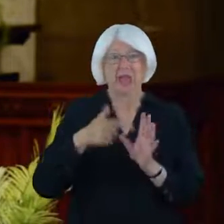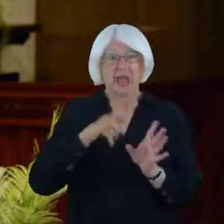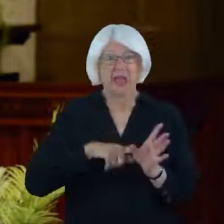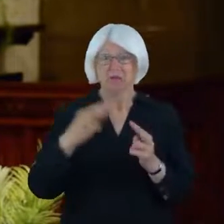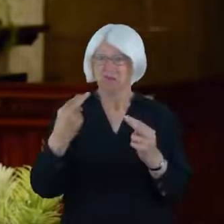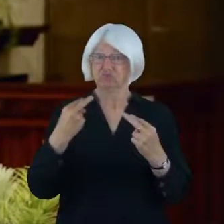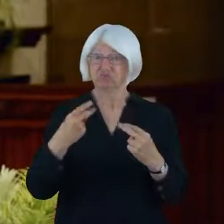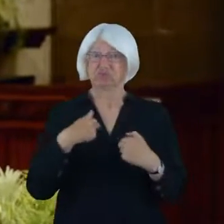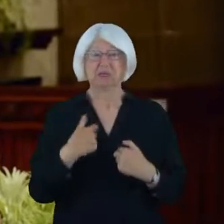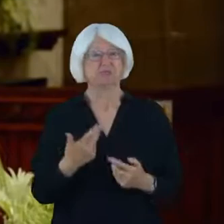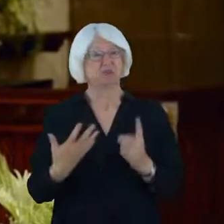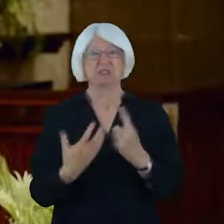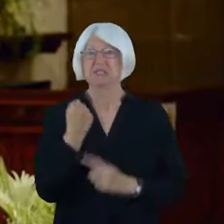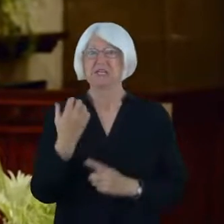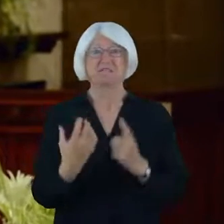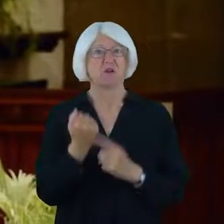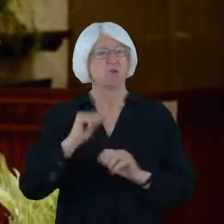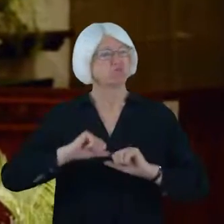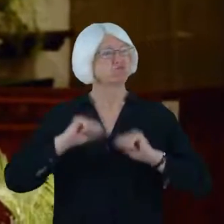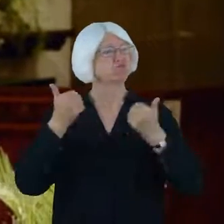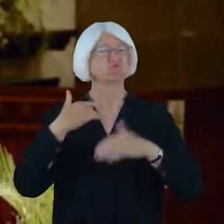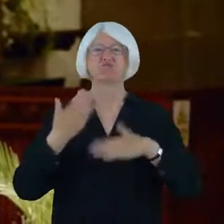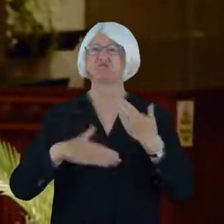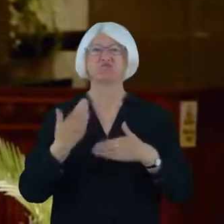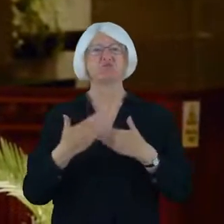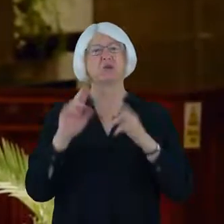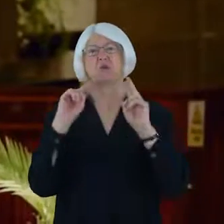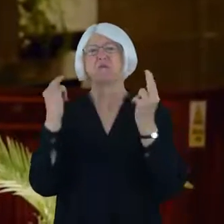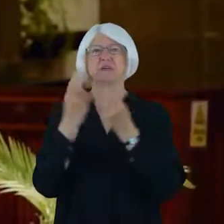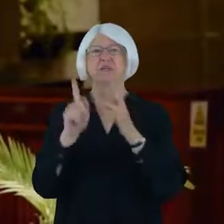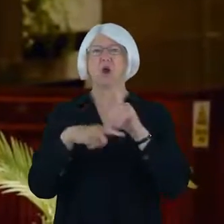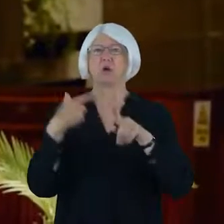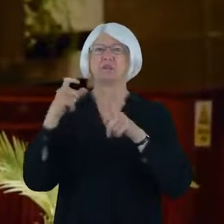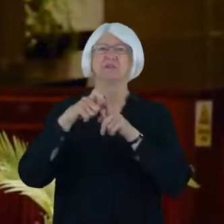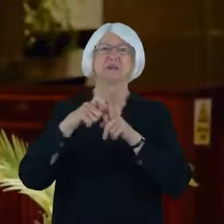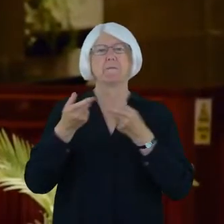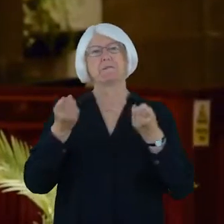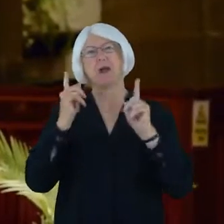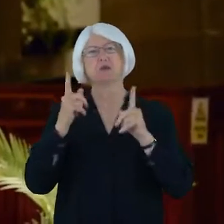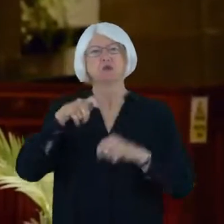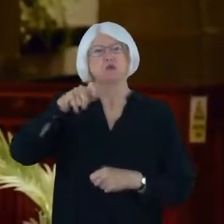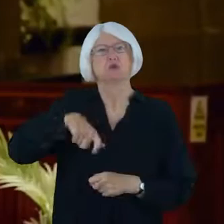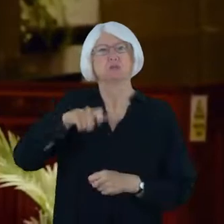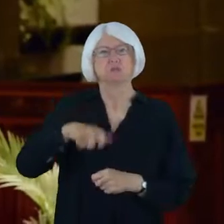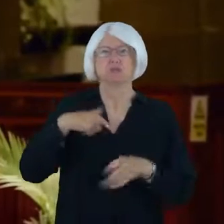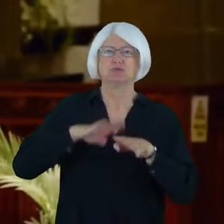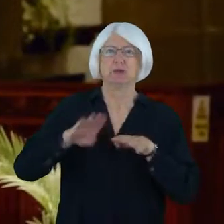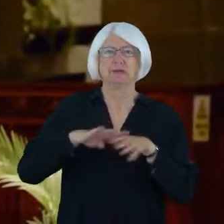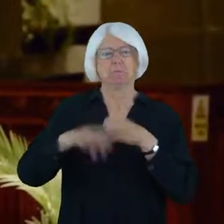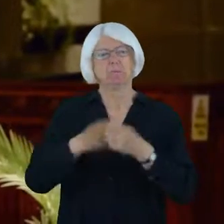would have seen a successful, well-adjusted University of Oxford master's student in training to be a Baptist